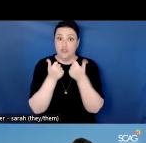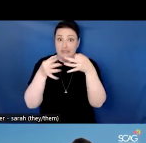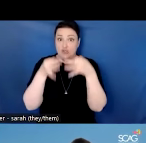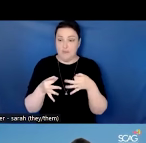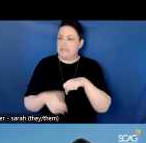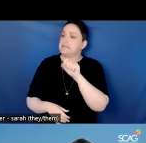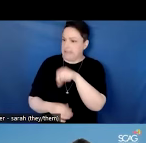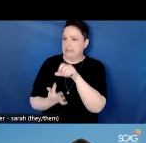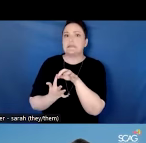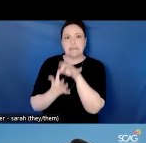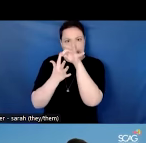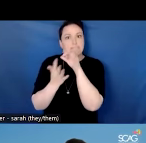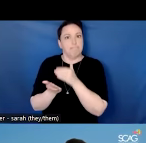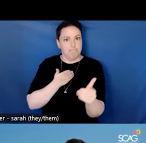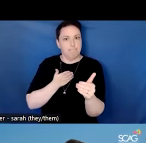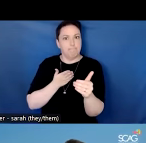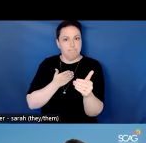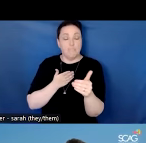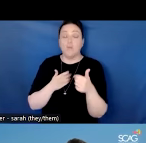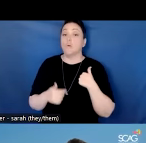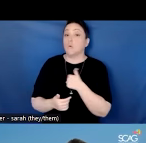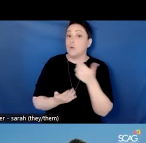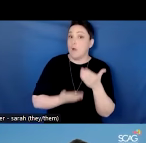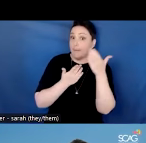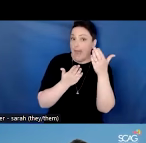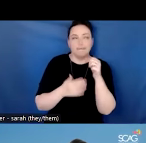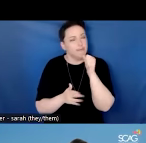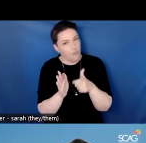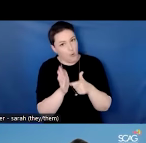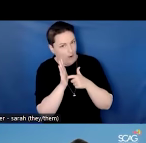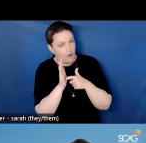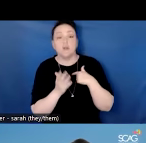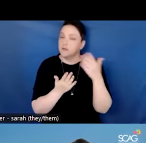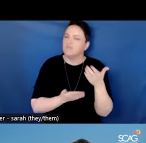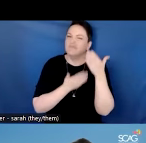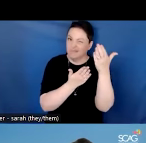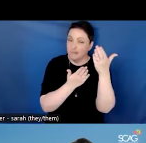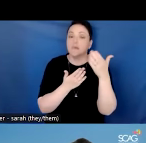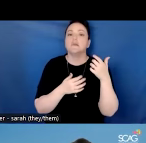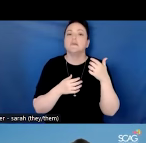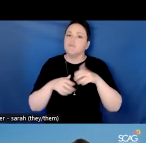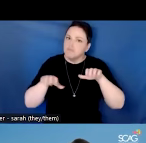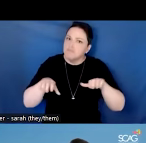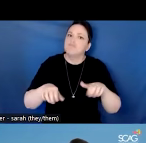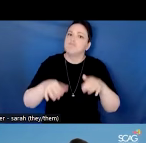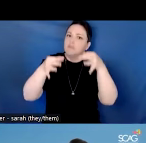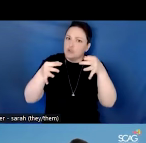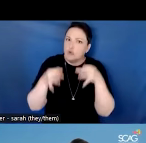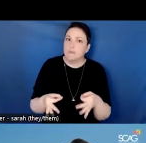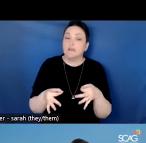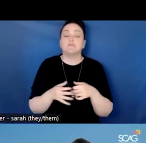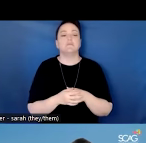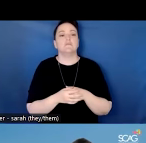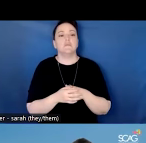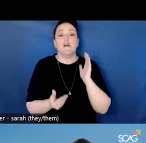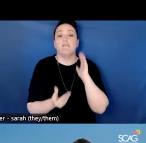exempt from CEQA, it is recommended, though not required, that it determines whether it will perform the filing of the notice